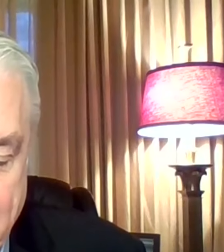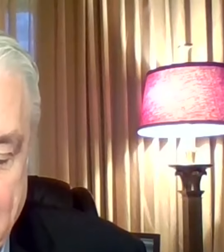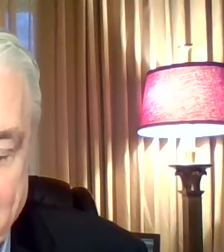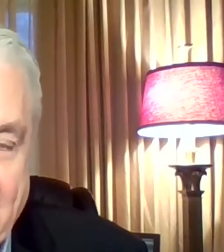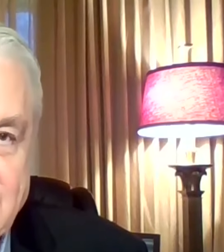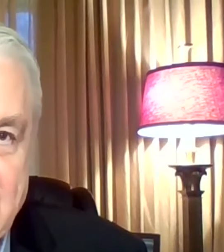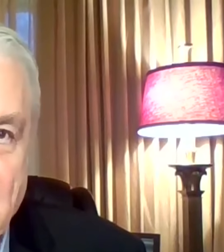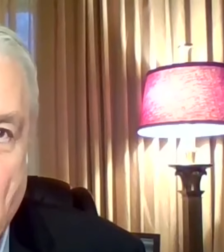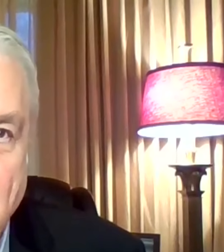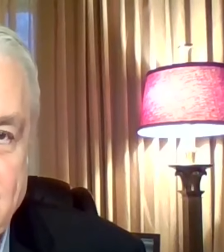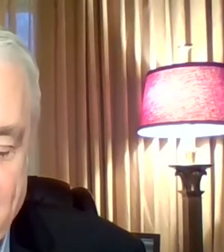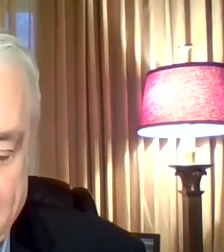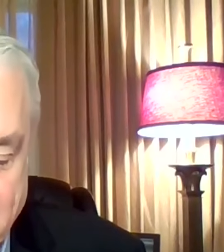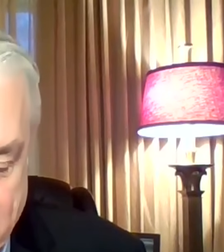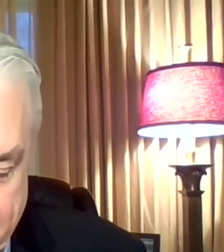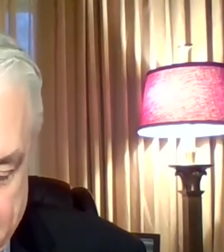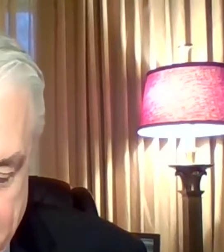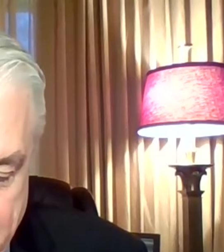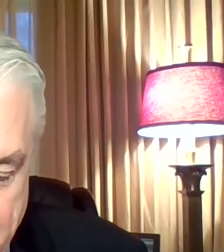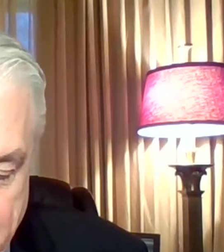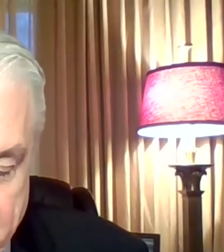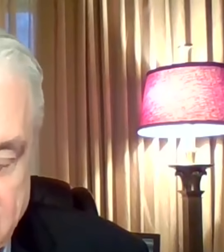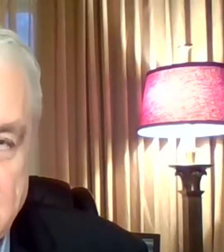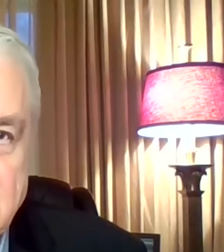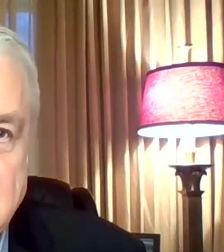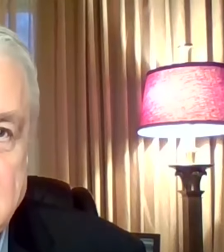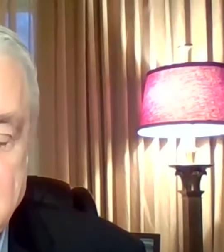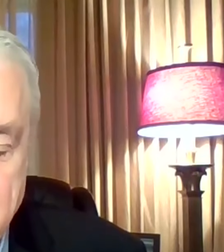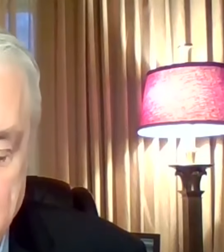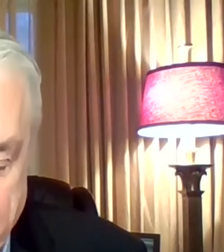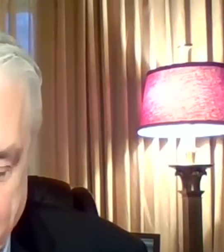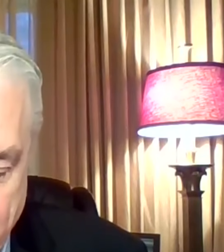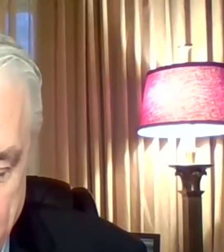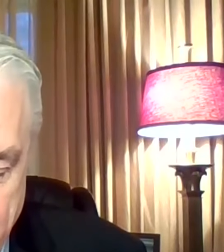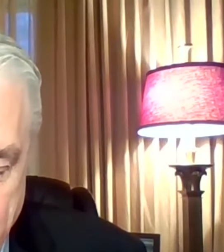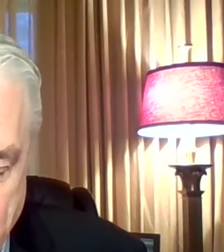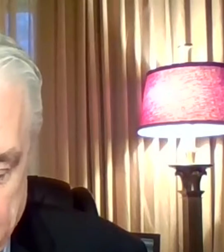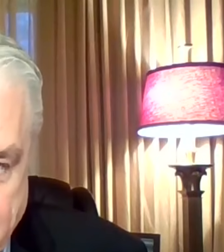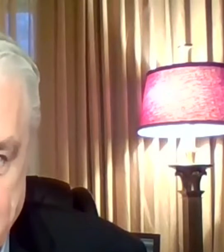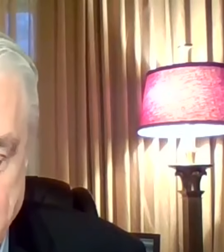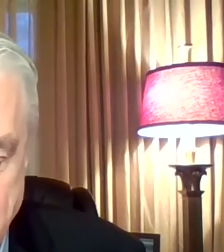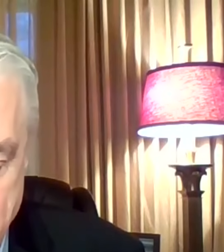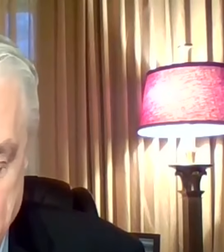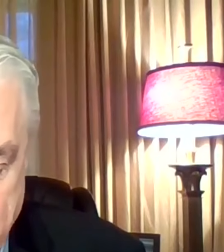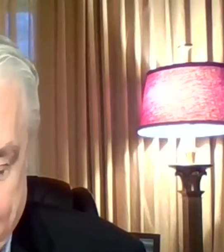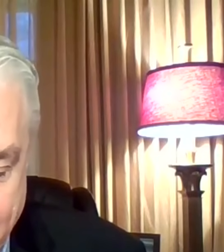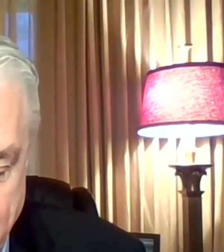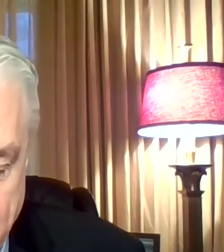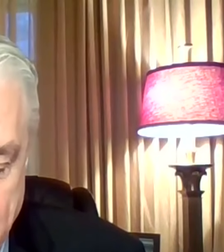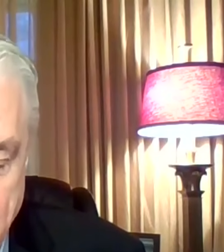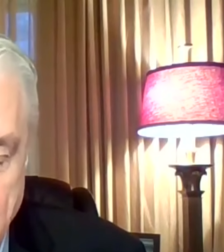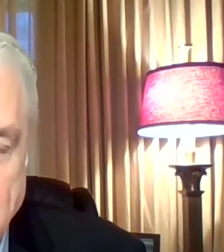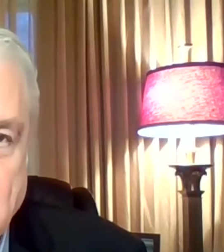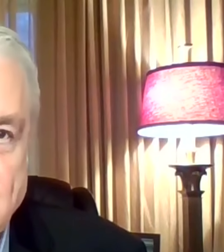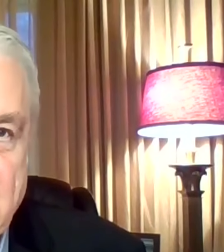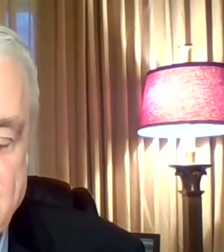mind, I'm asking all of Nevada's leaders, business, labor, religious,